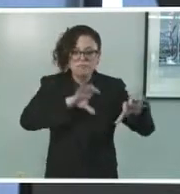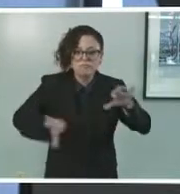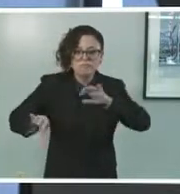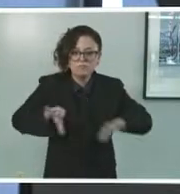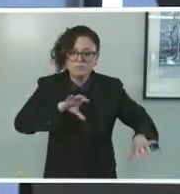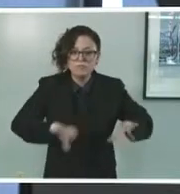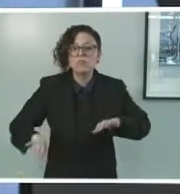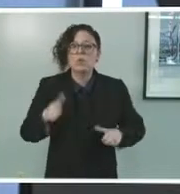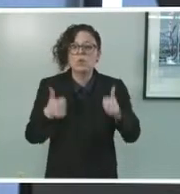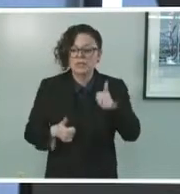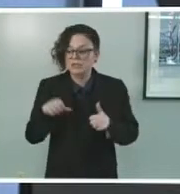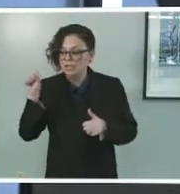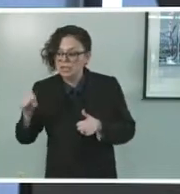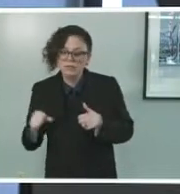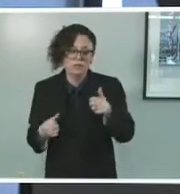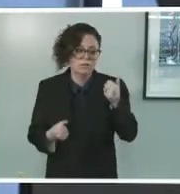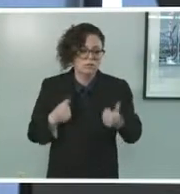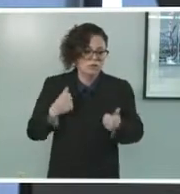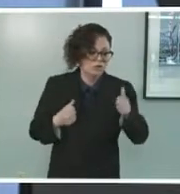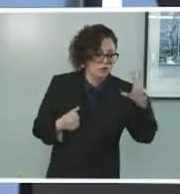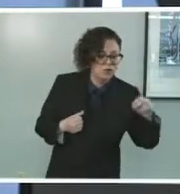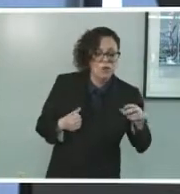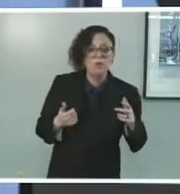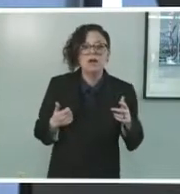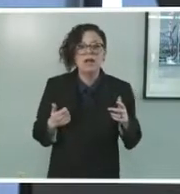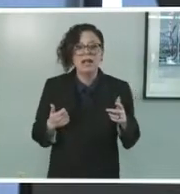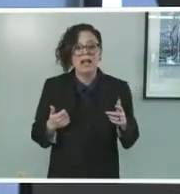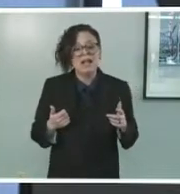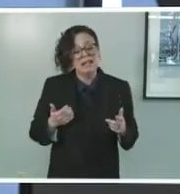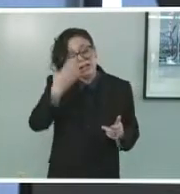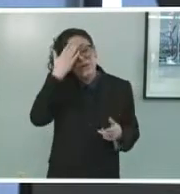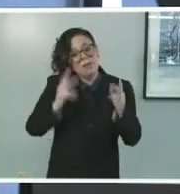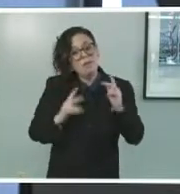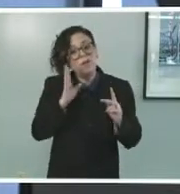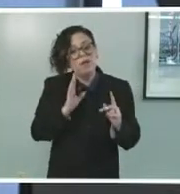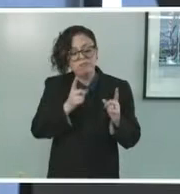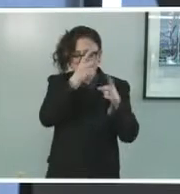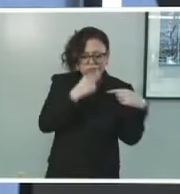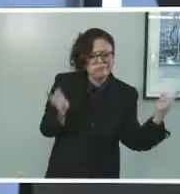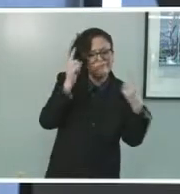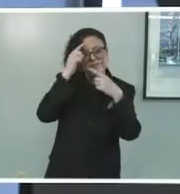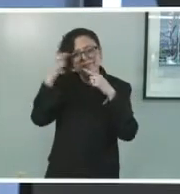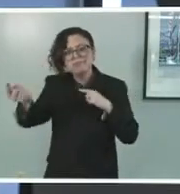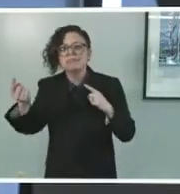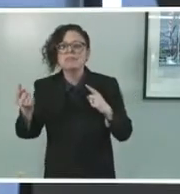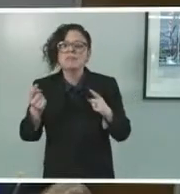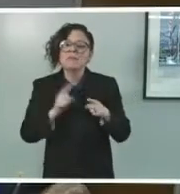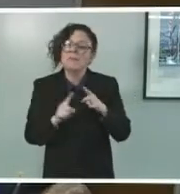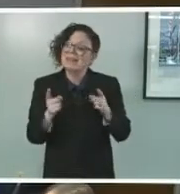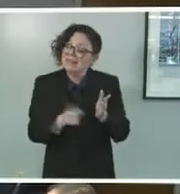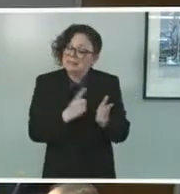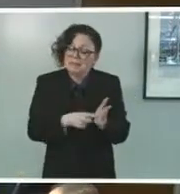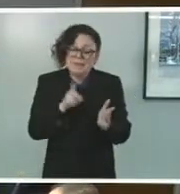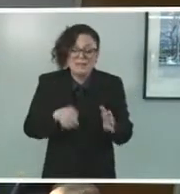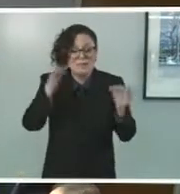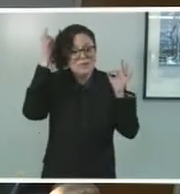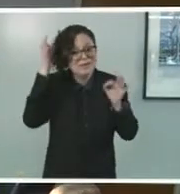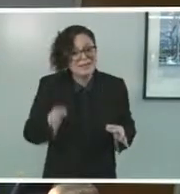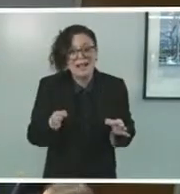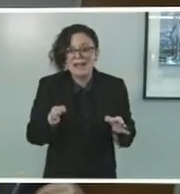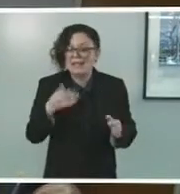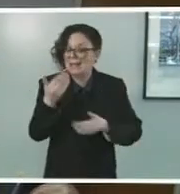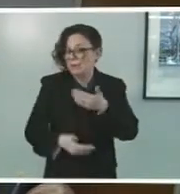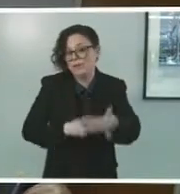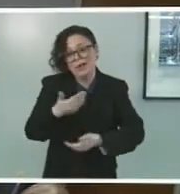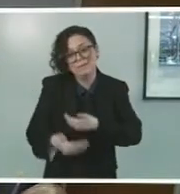will be a balance. People may disagree, but sometimes you just have to make the decision to move on.